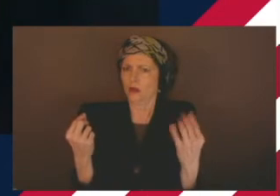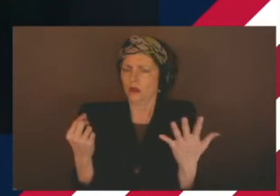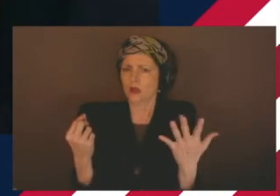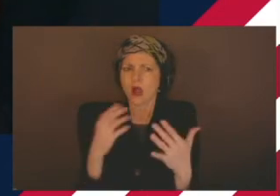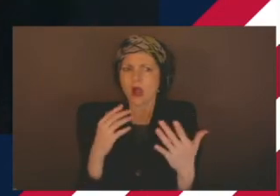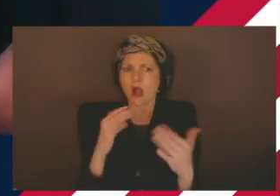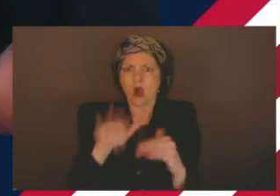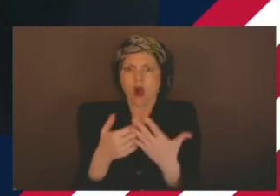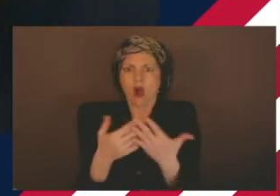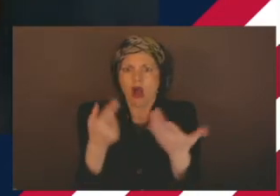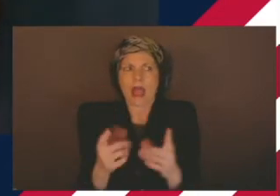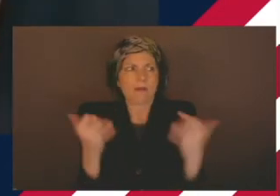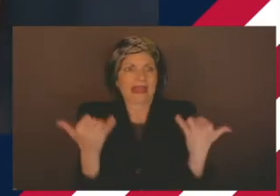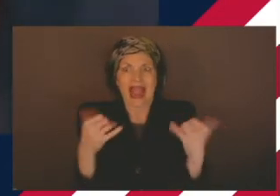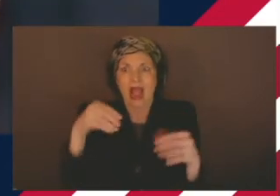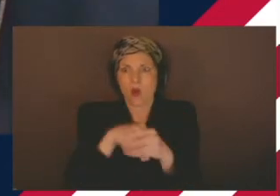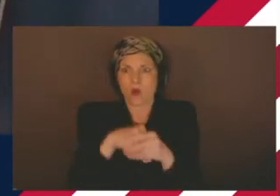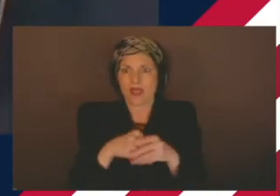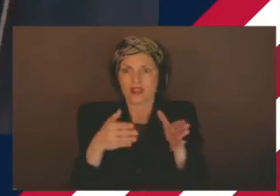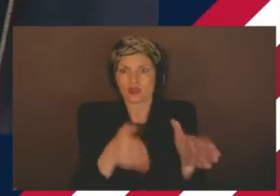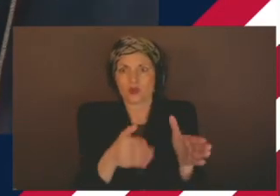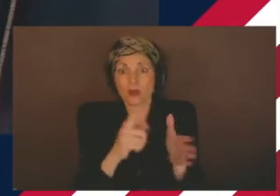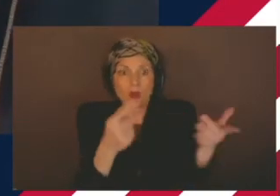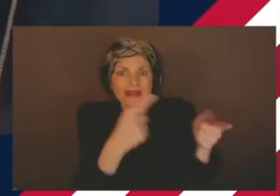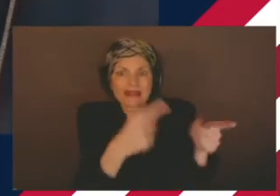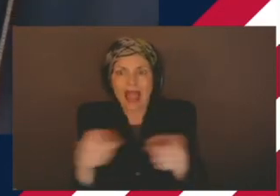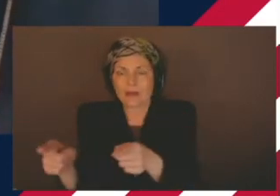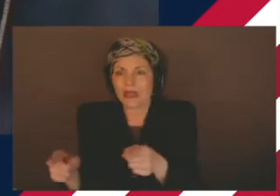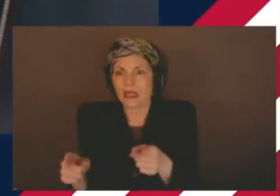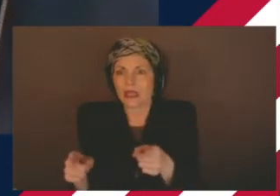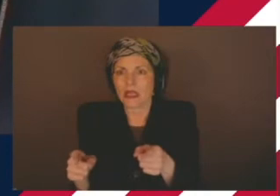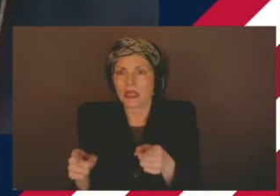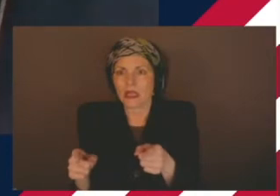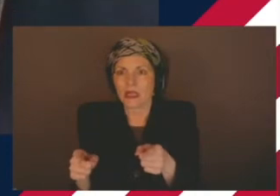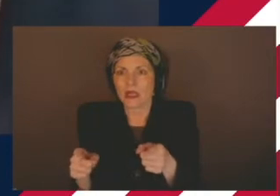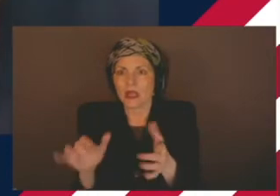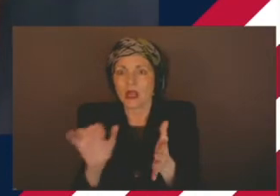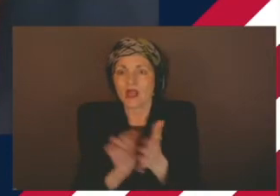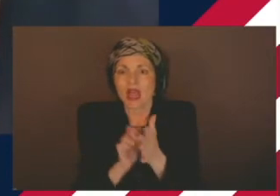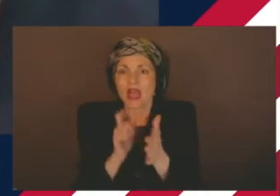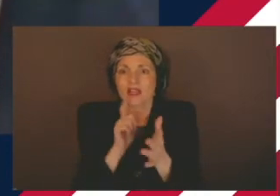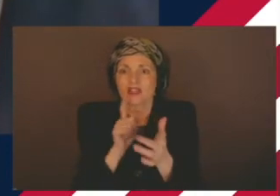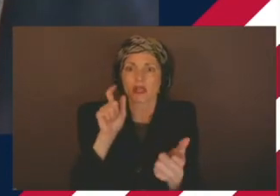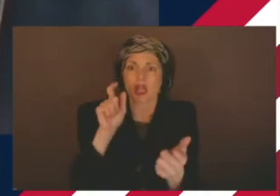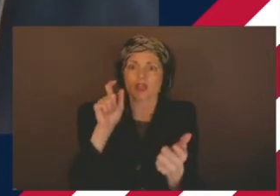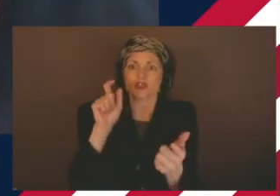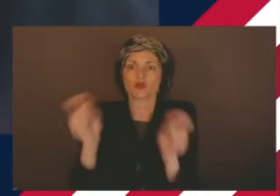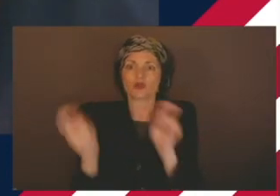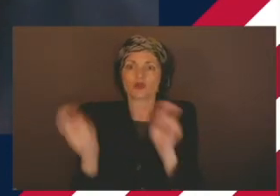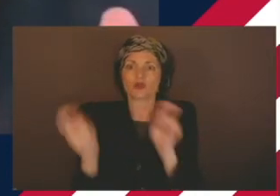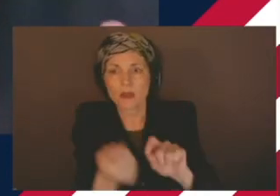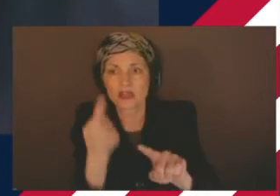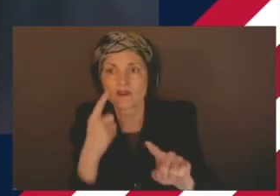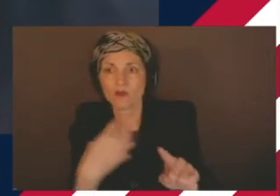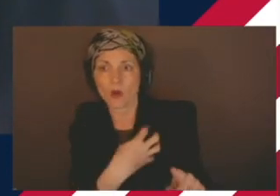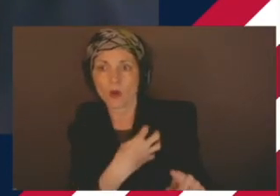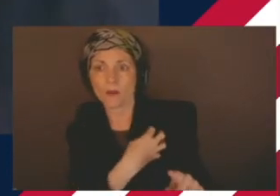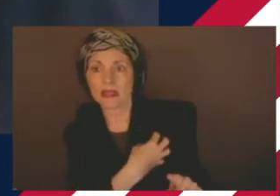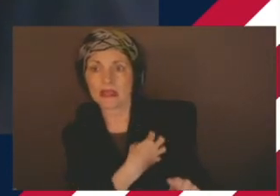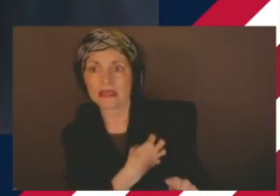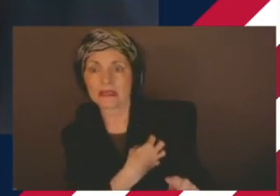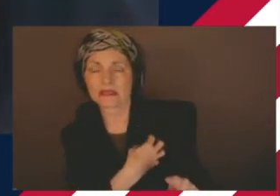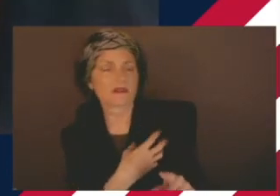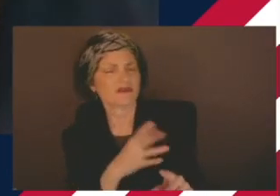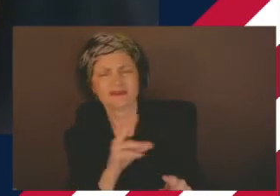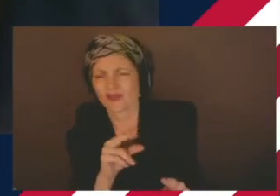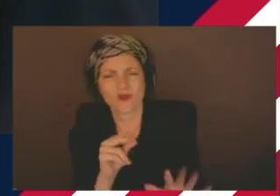street and think all that is going on is just a transformation of the policing in this country. When George Floyd said,